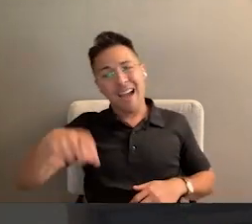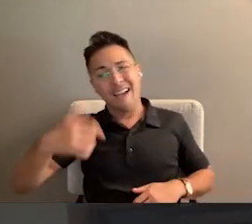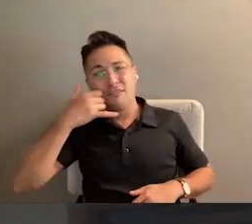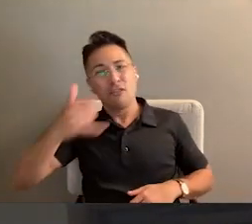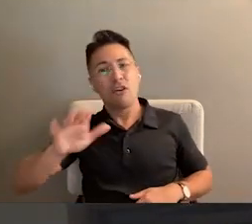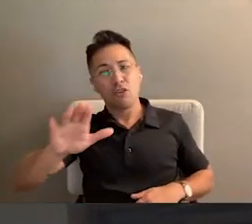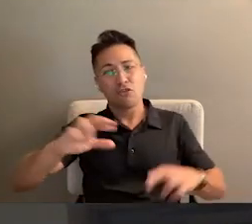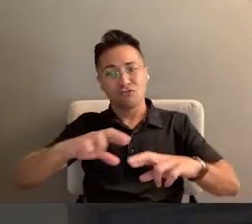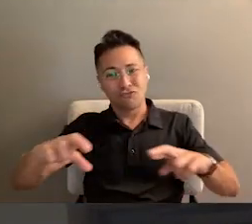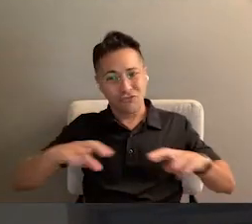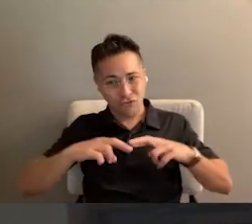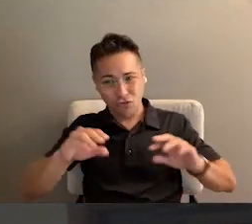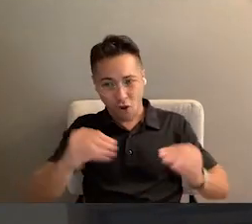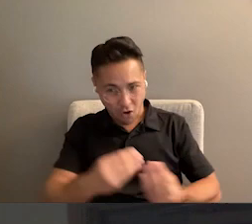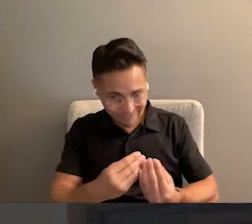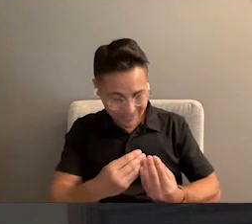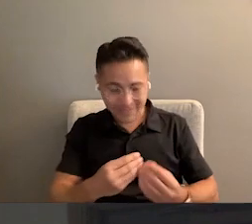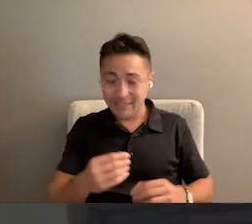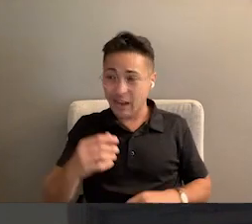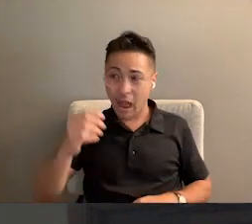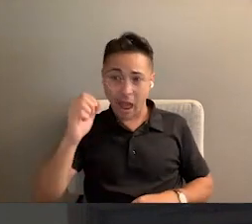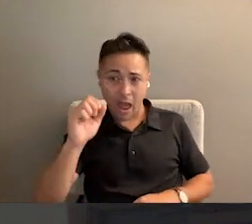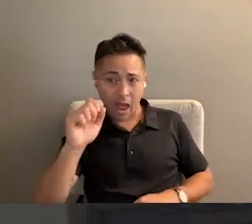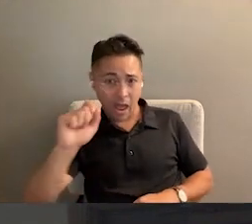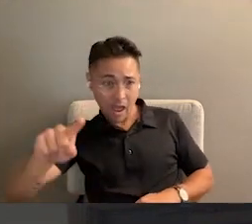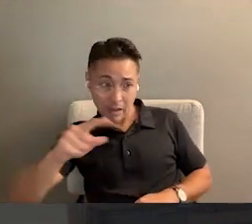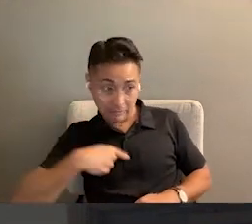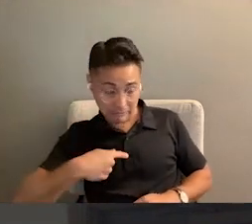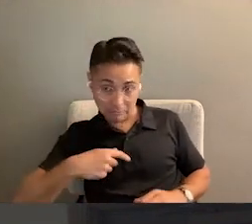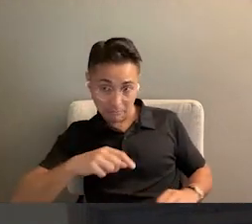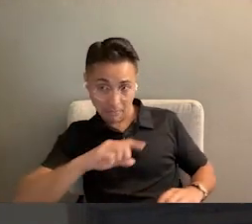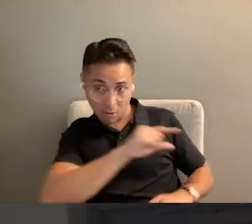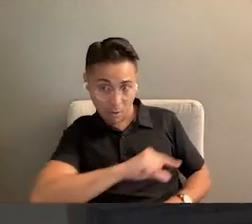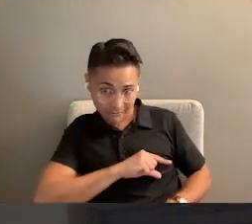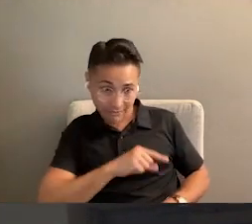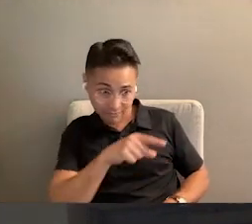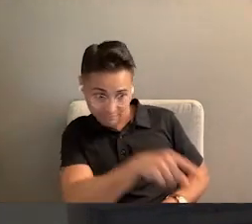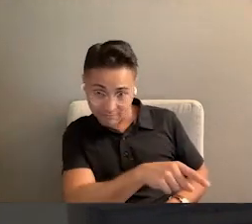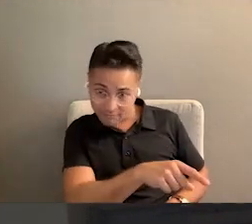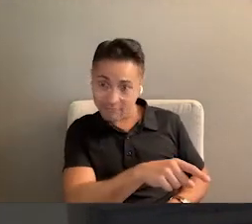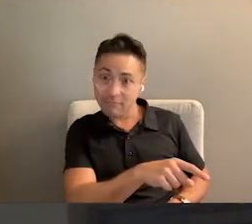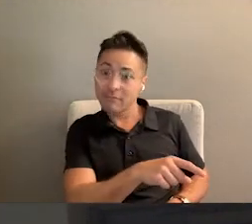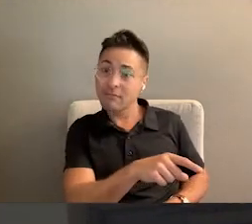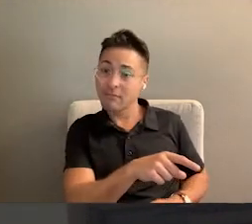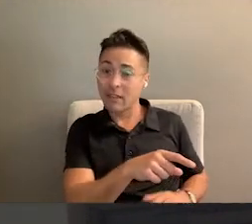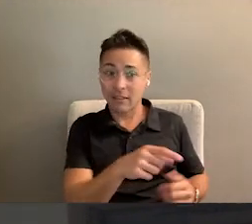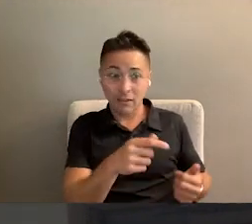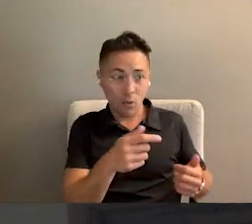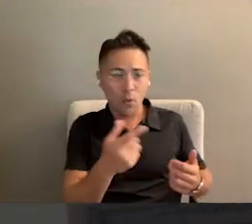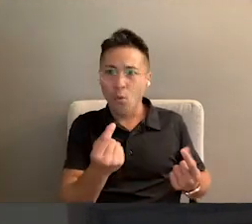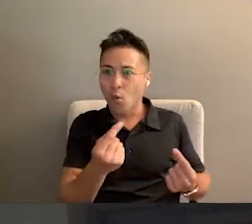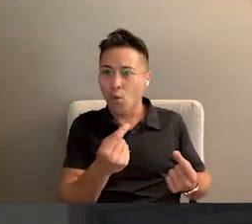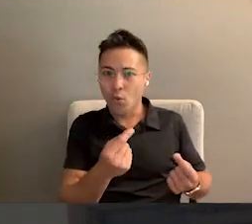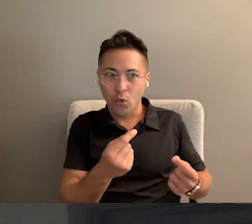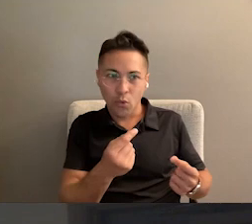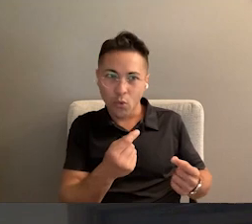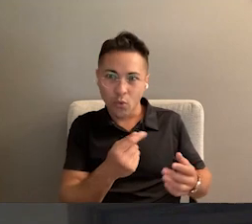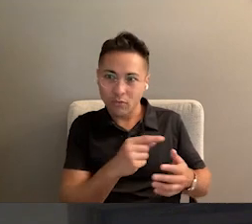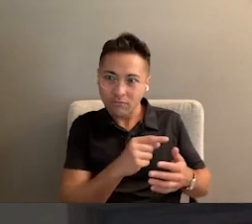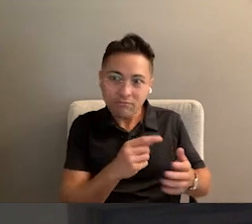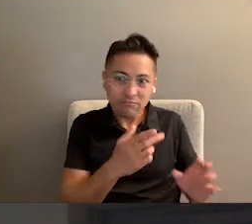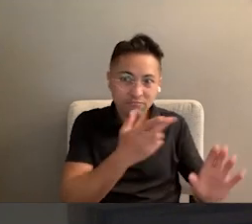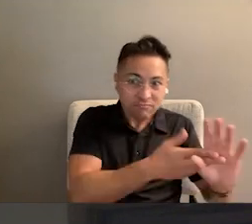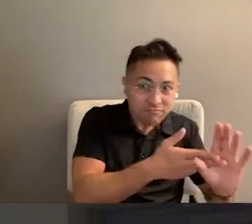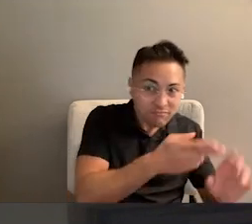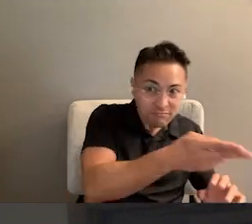waiver, you need to call your regional office and find out if you qualify for the waiver and what steps need to be taken to get in